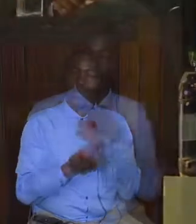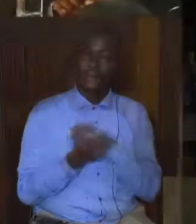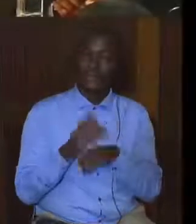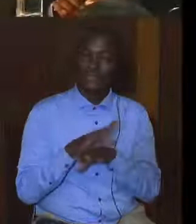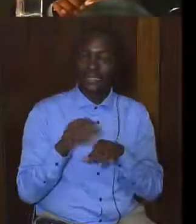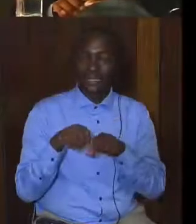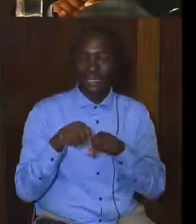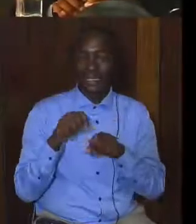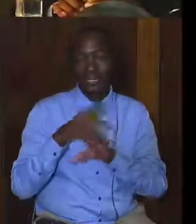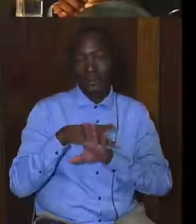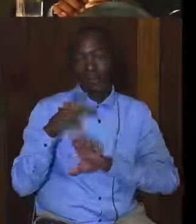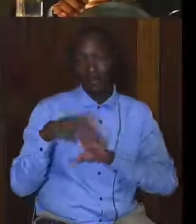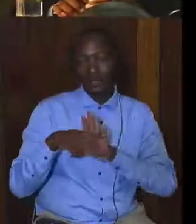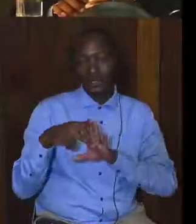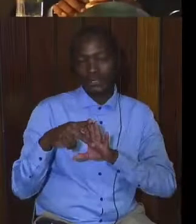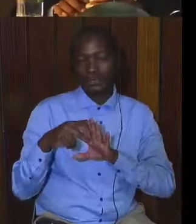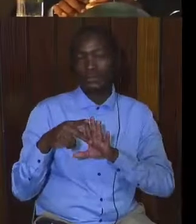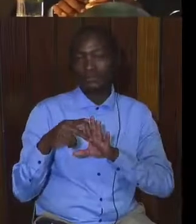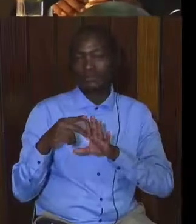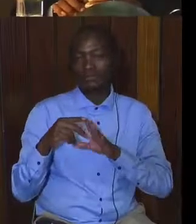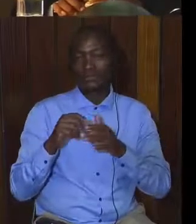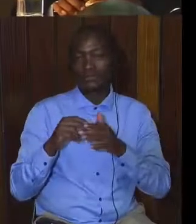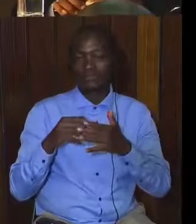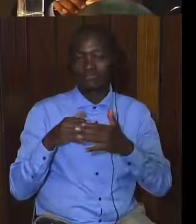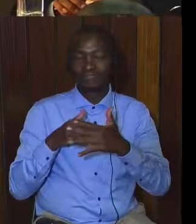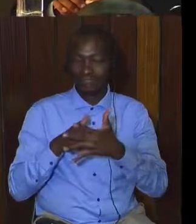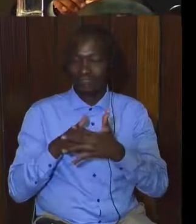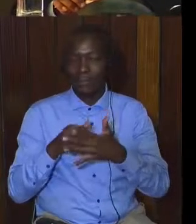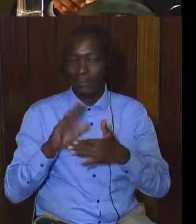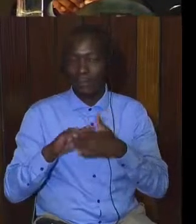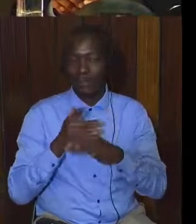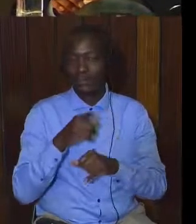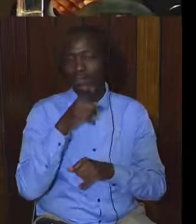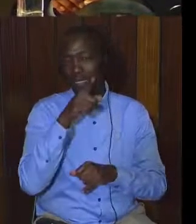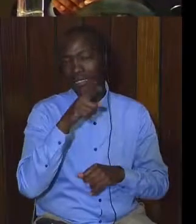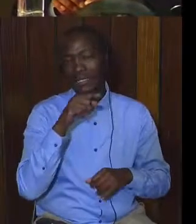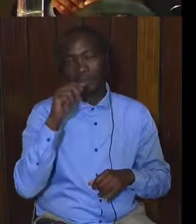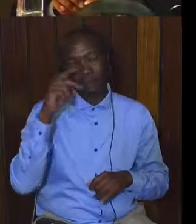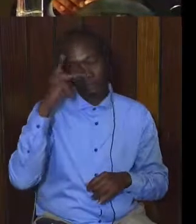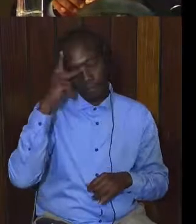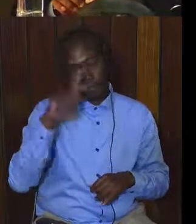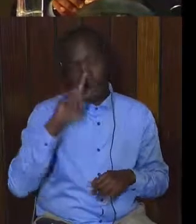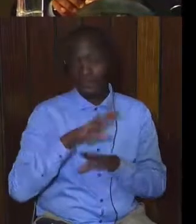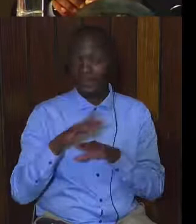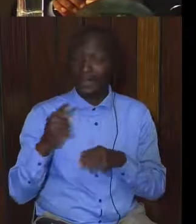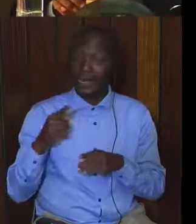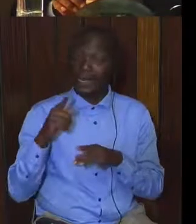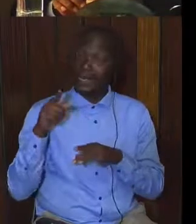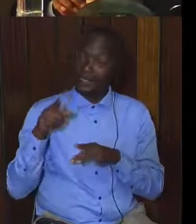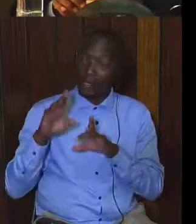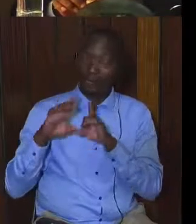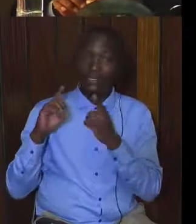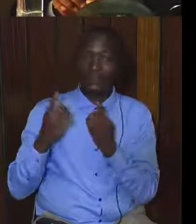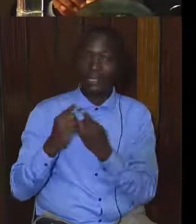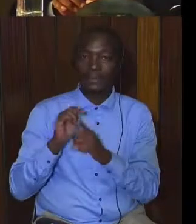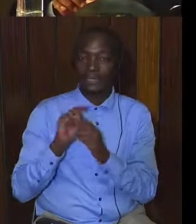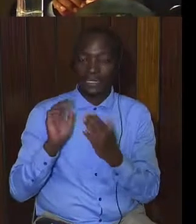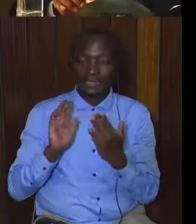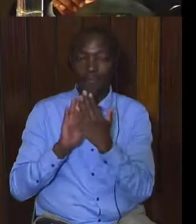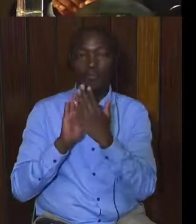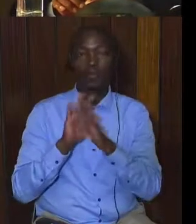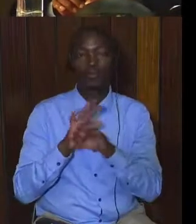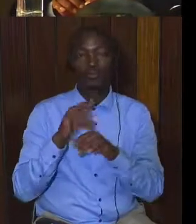the projects are encroached, that they are in Mamelodi. The department has approached the city of Tshwane